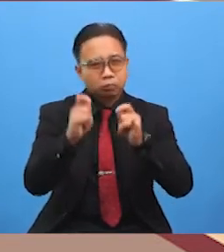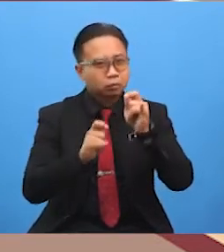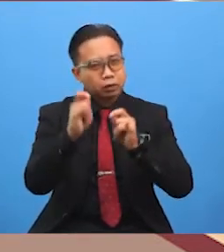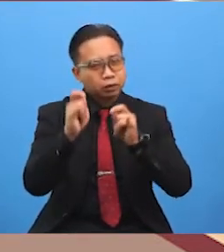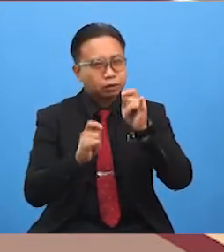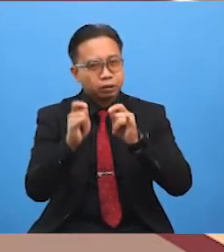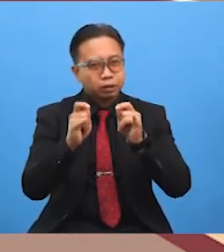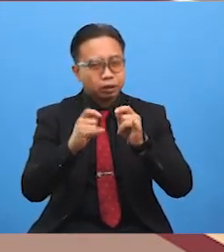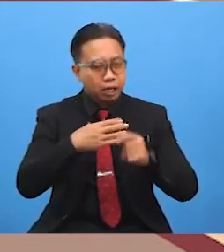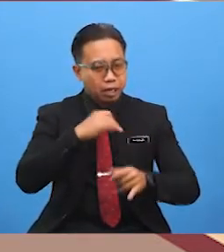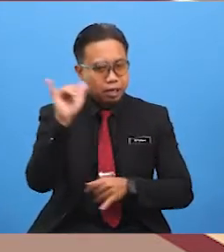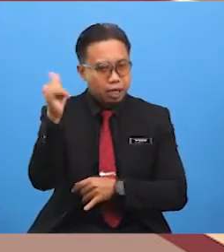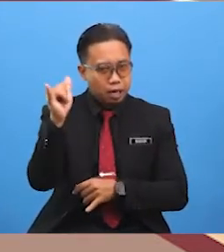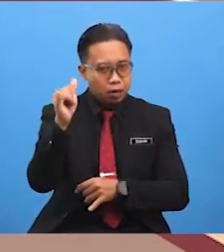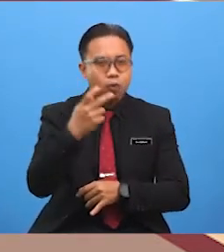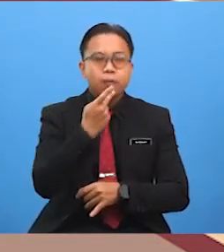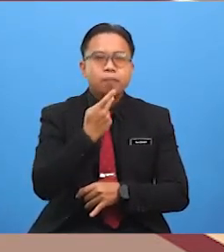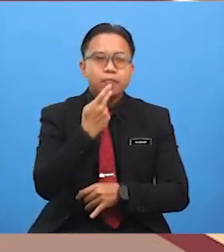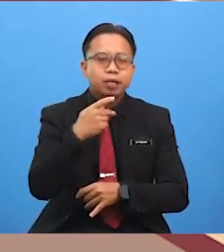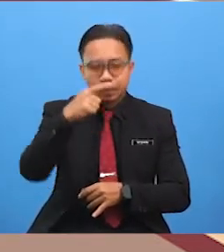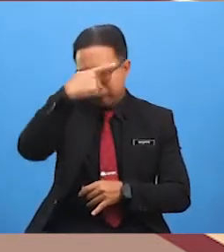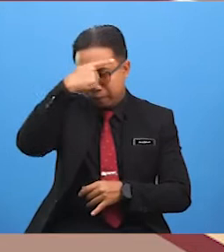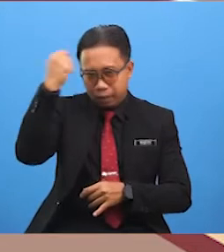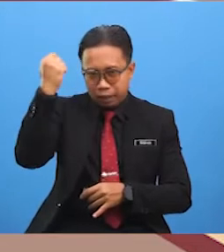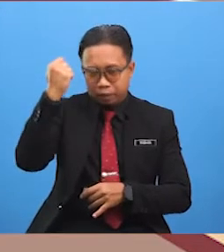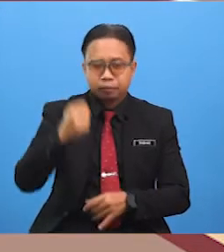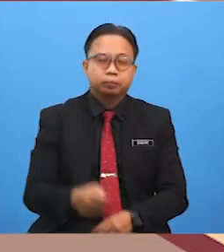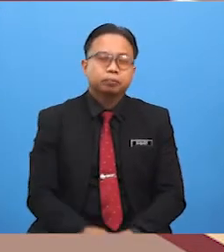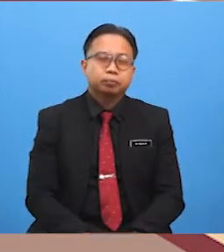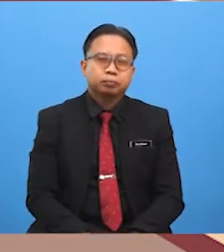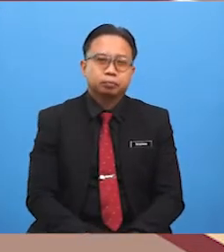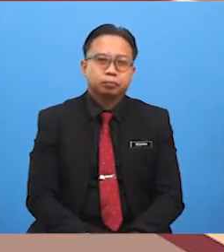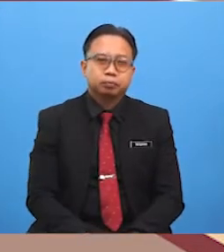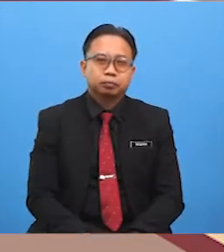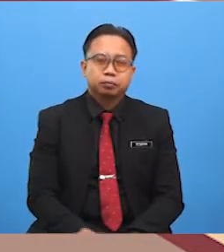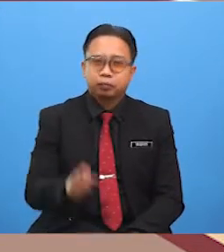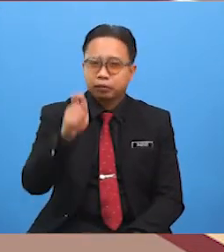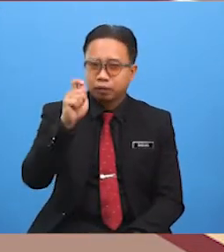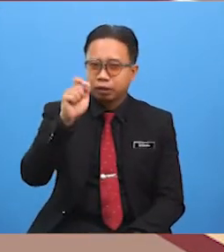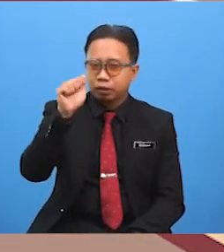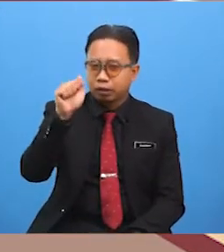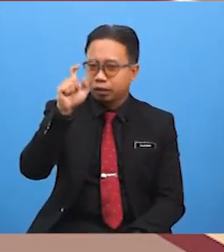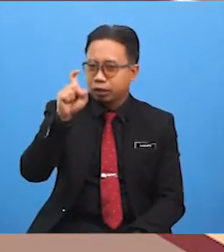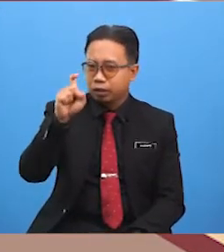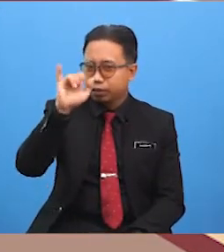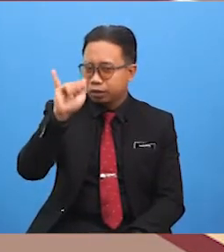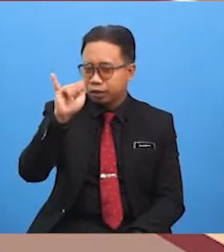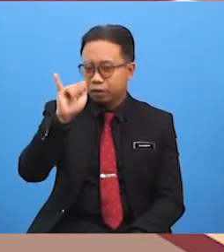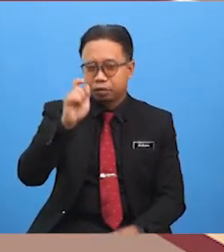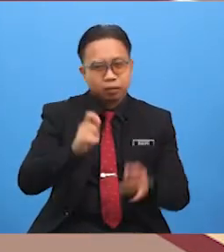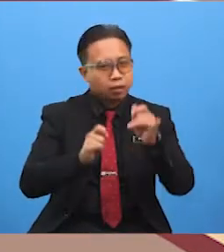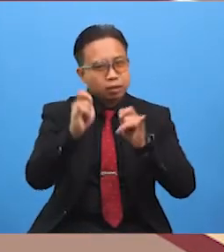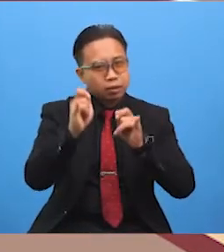one that comes in yellow, pink, black, and even red. Let's spell T-A-X-I,